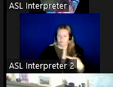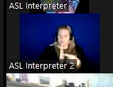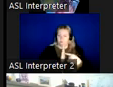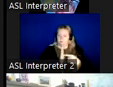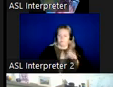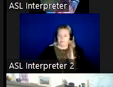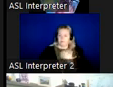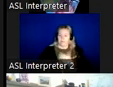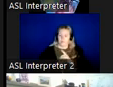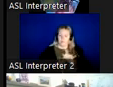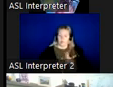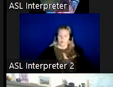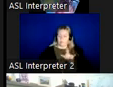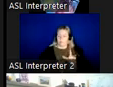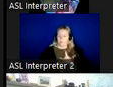are